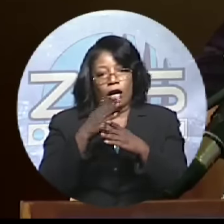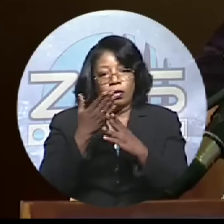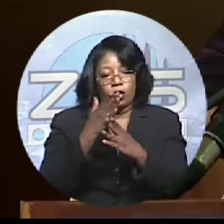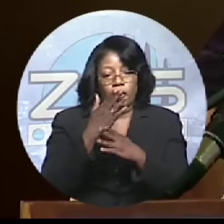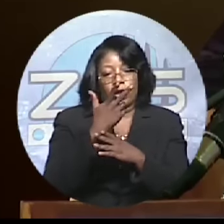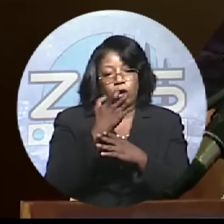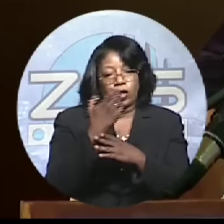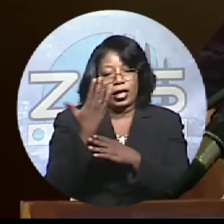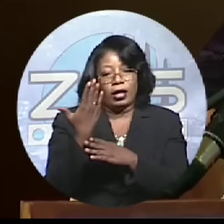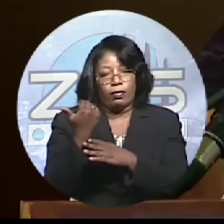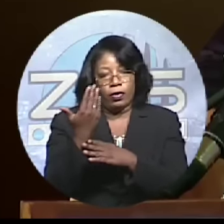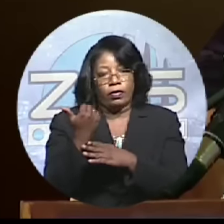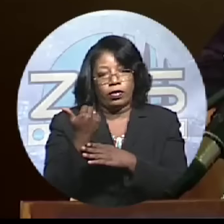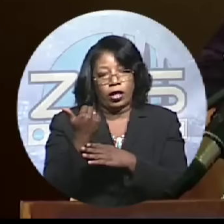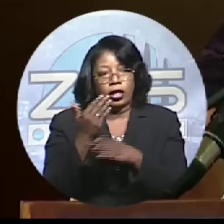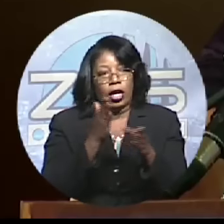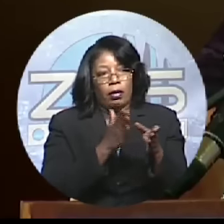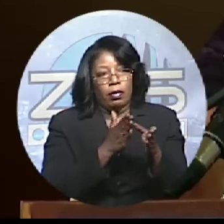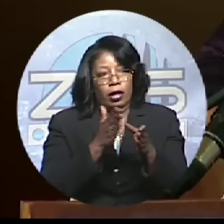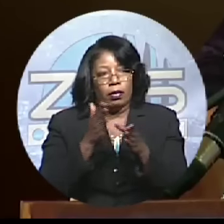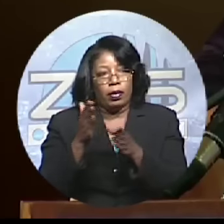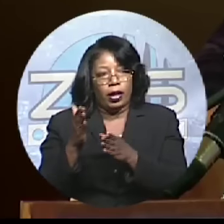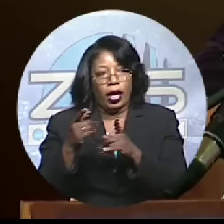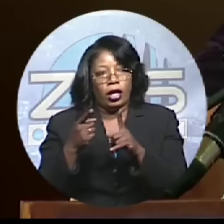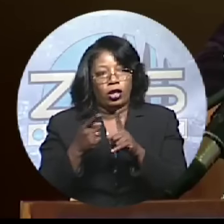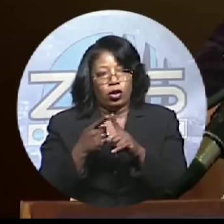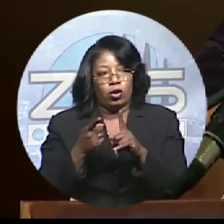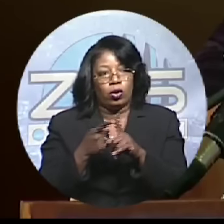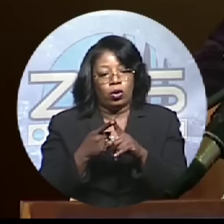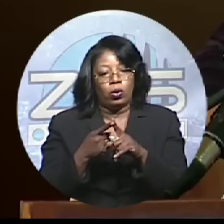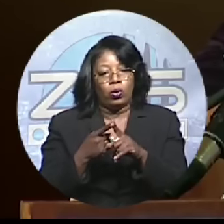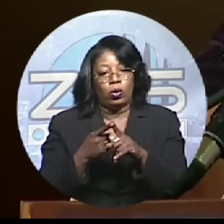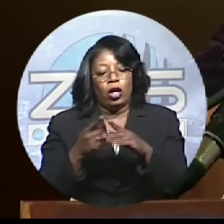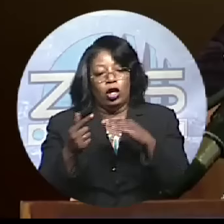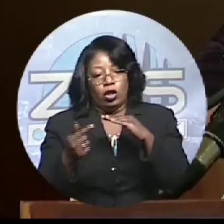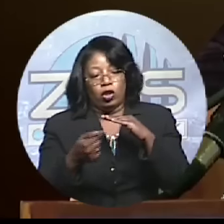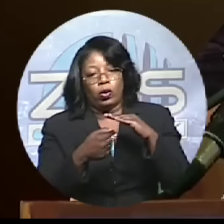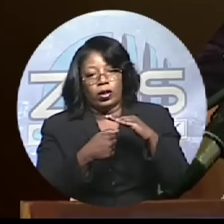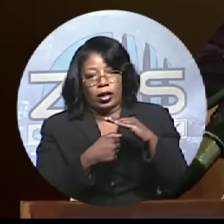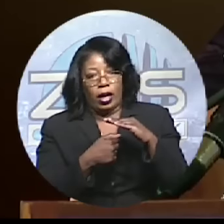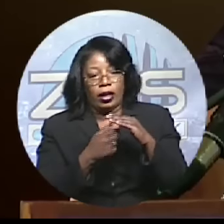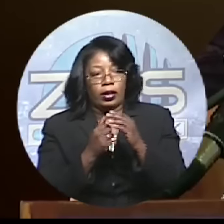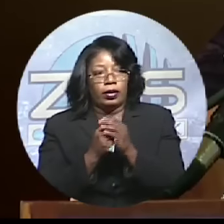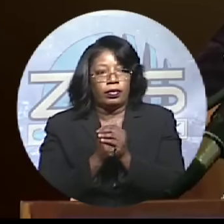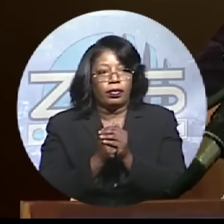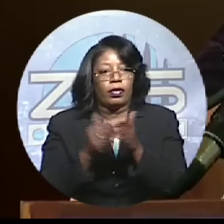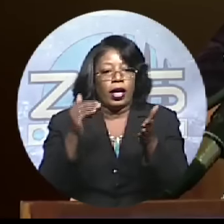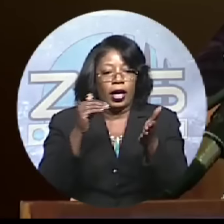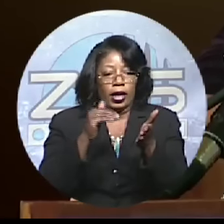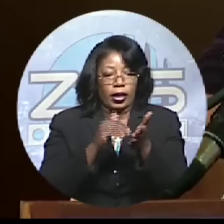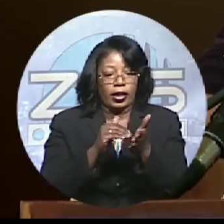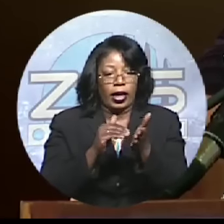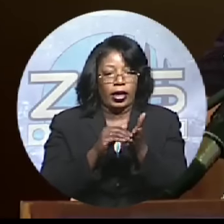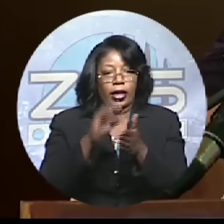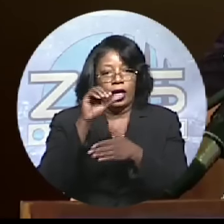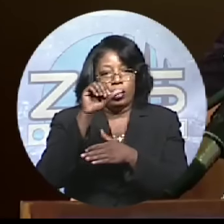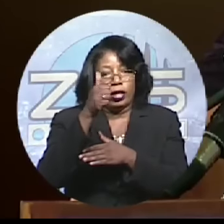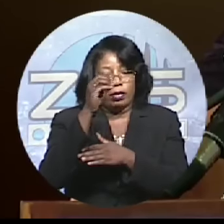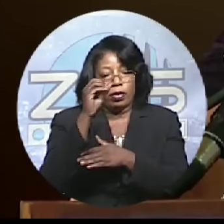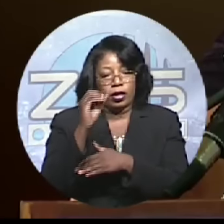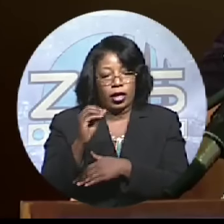old made a plan to commit suicide. I'm repeating this. 10%